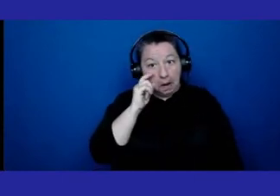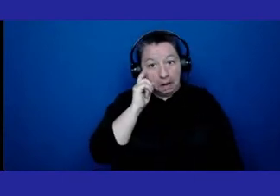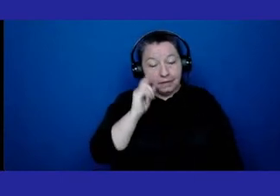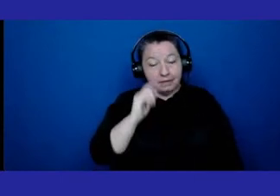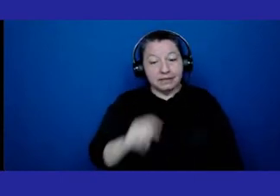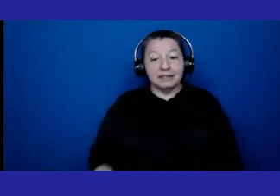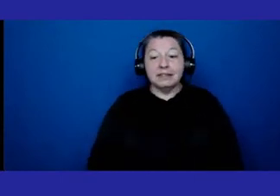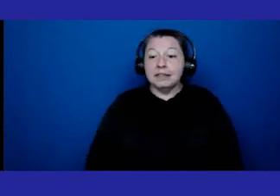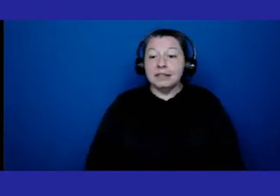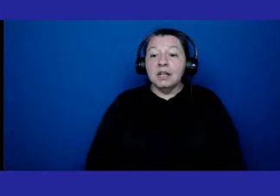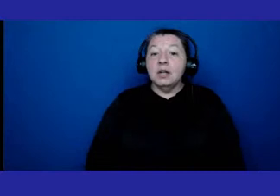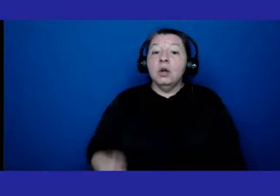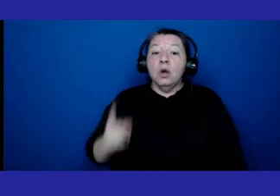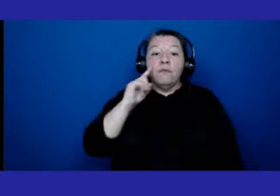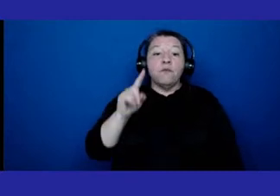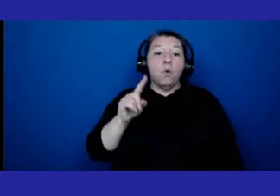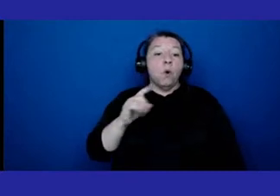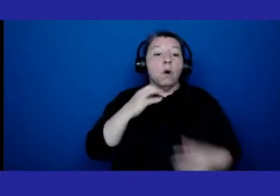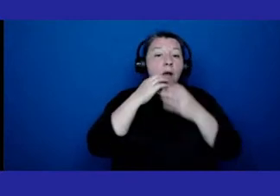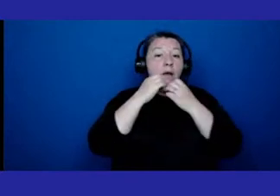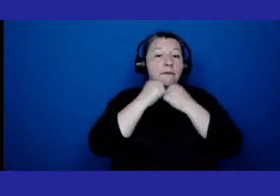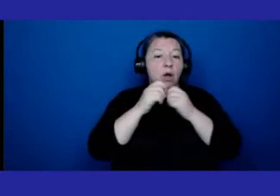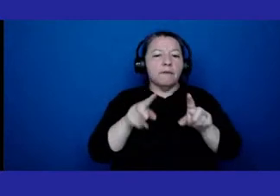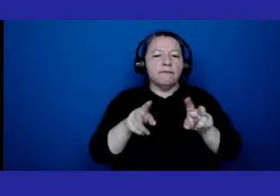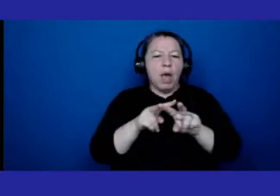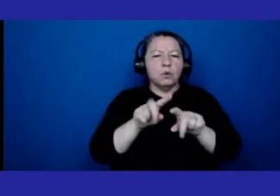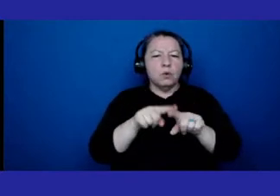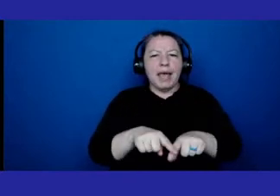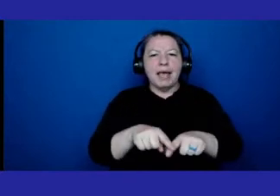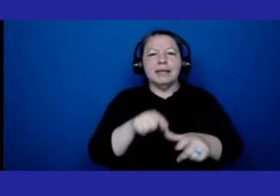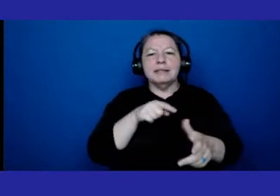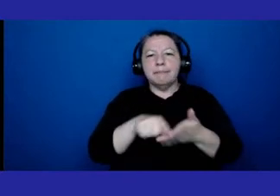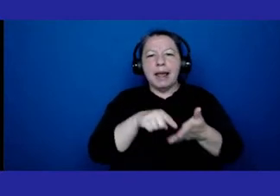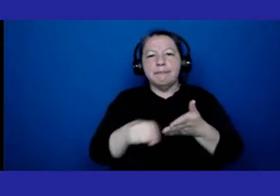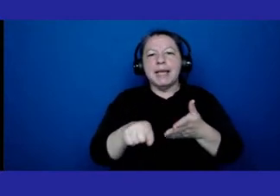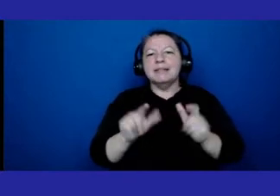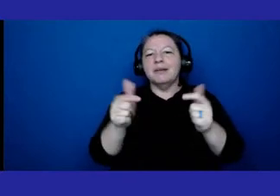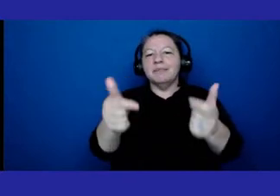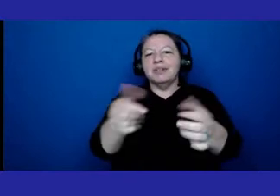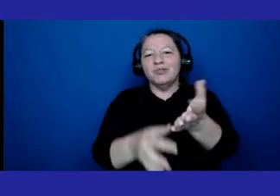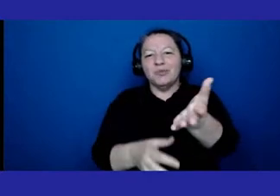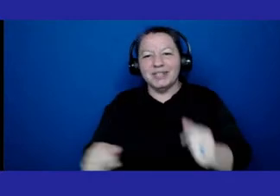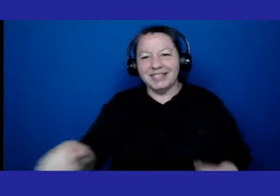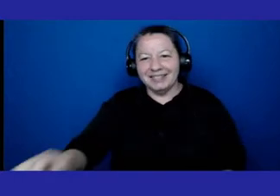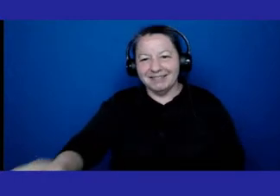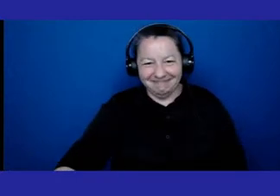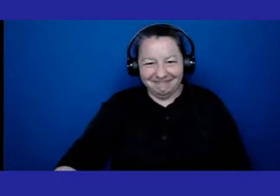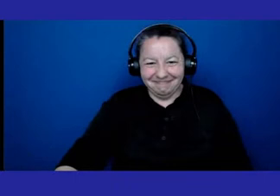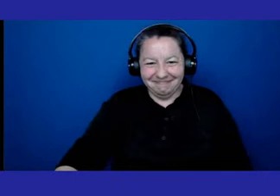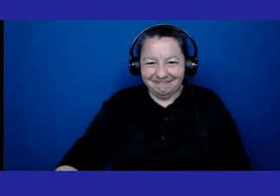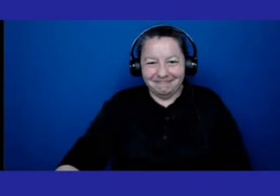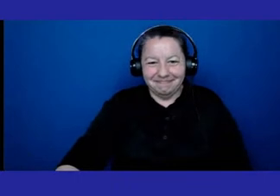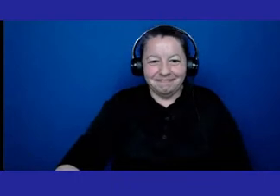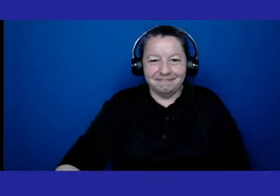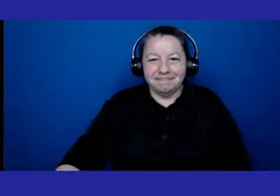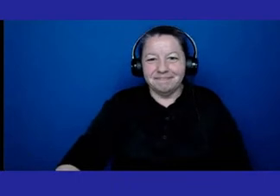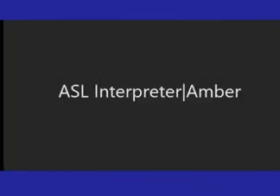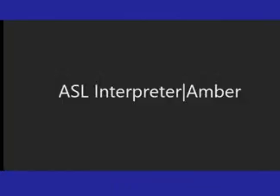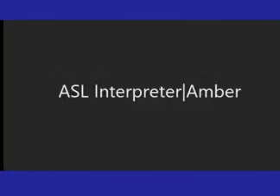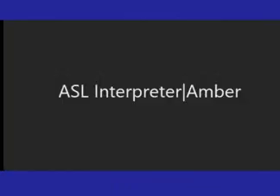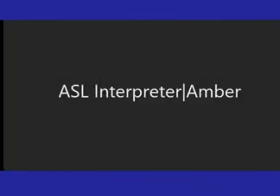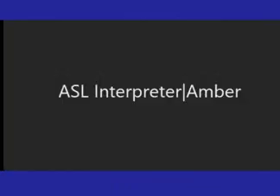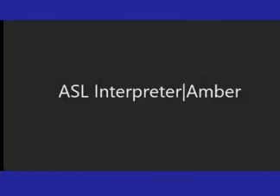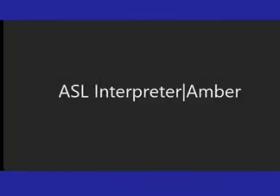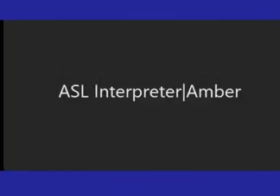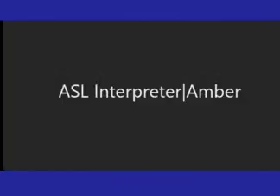Great, for value-based payment update, I'd love Megan Maher, who leads our managed care team, to give us an update here.